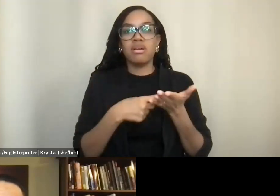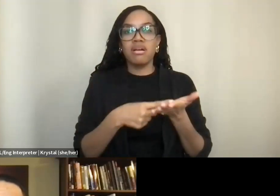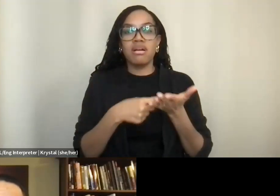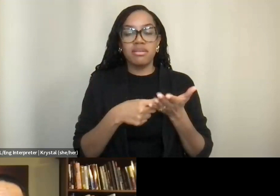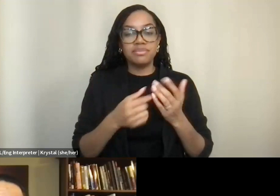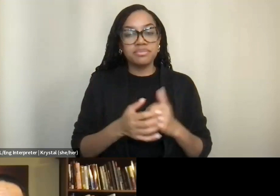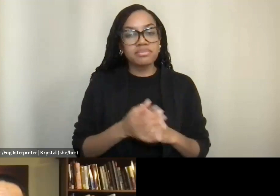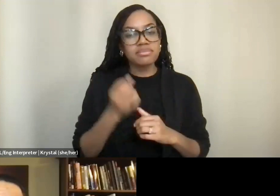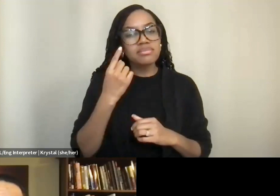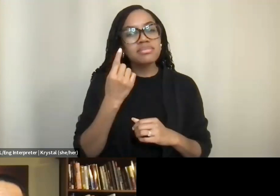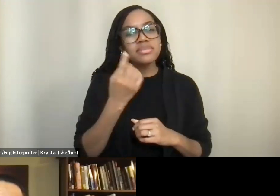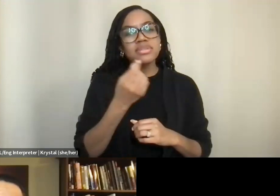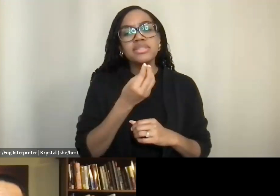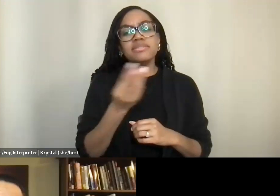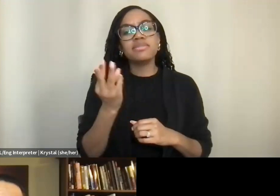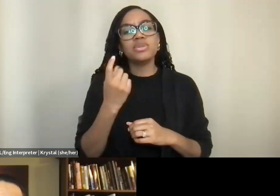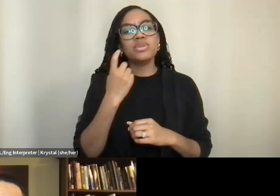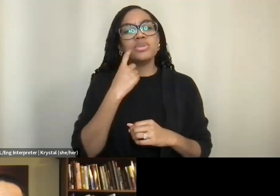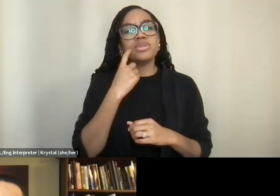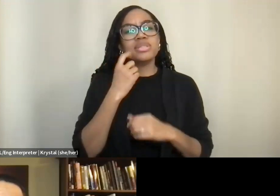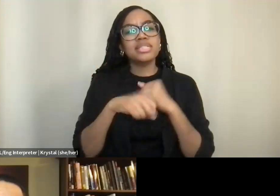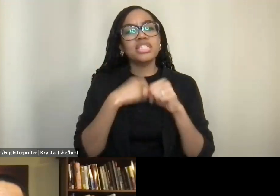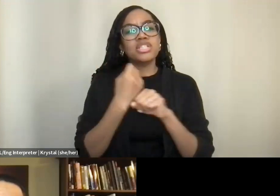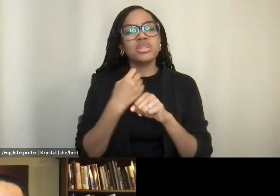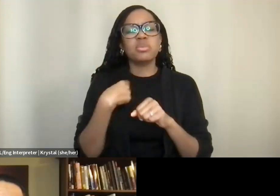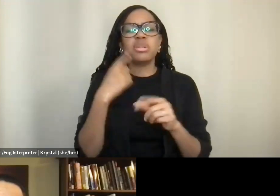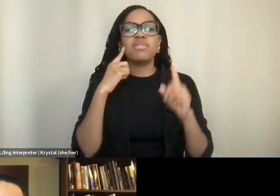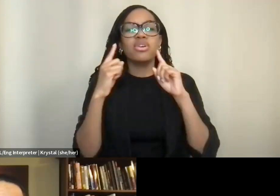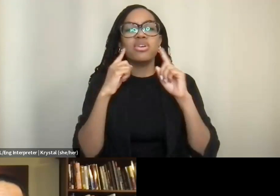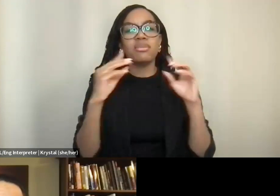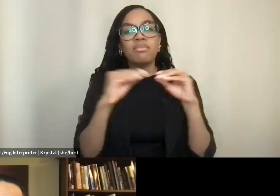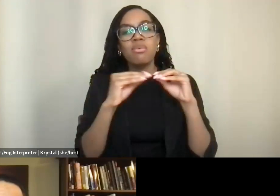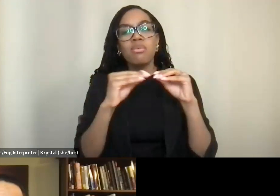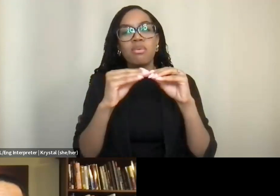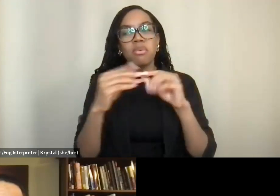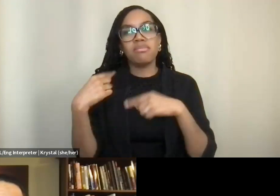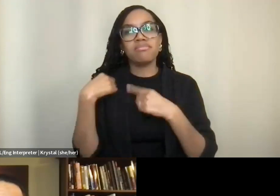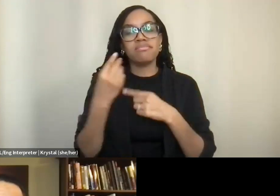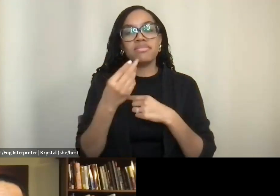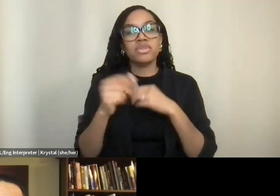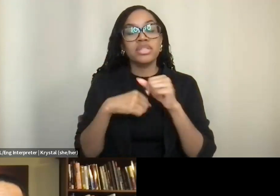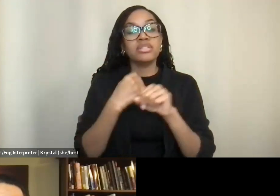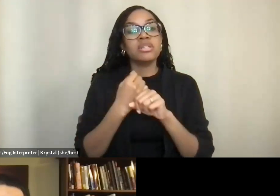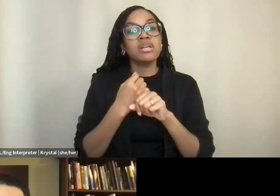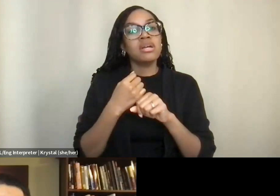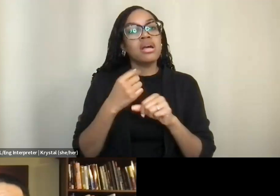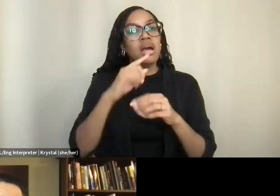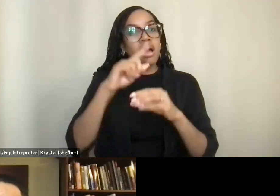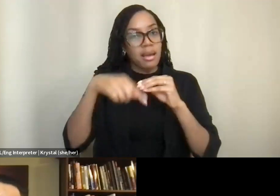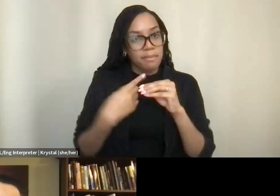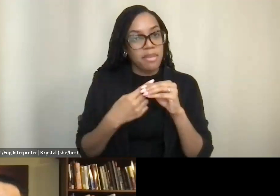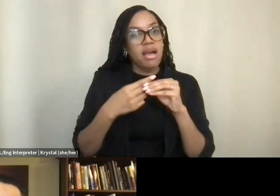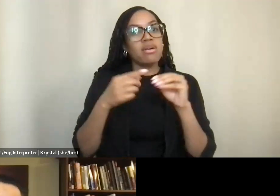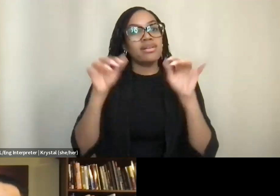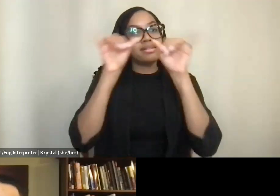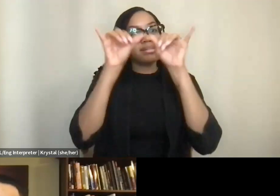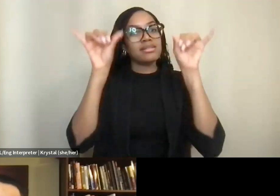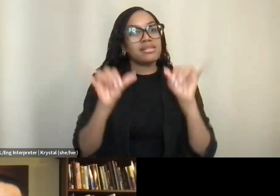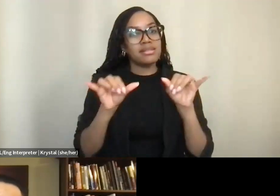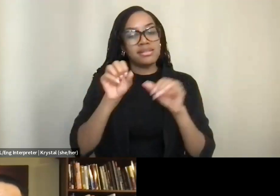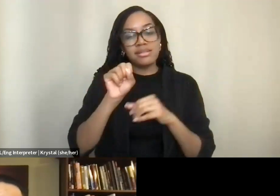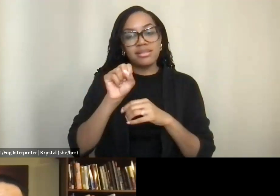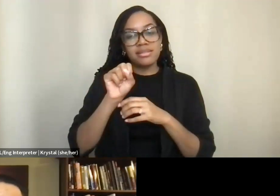we've heard more and more, certainly in the last several years, about systemic racism. We've heard more about it, not